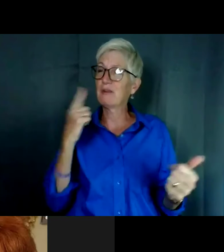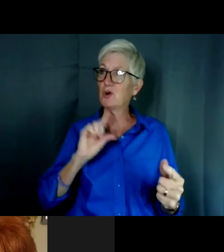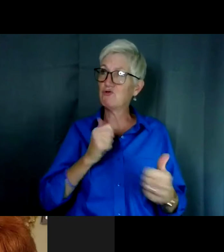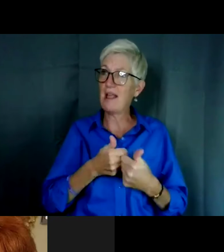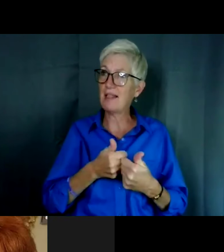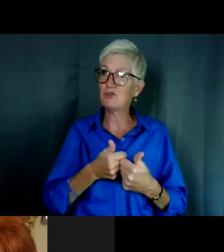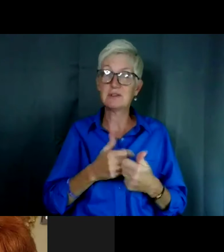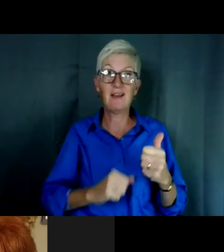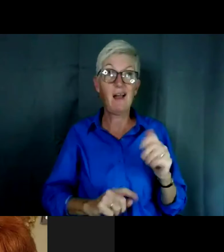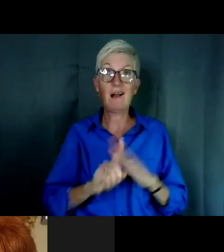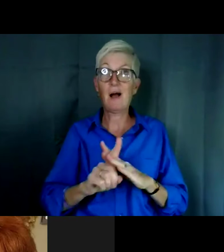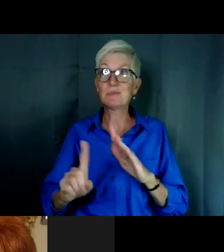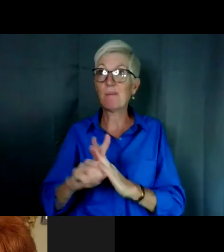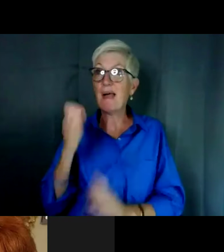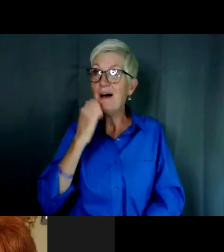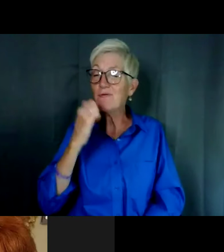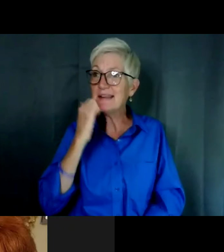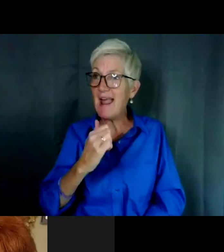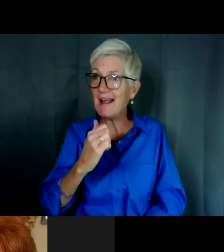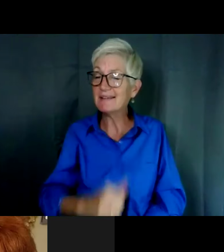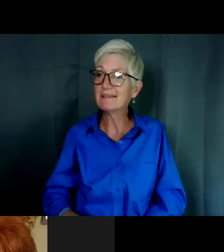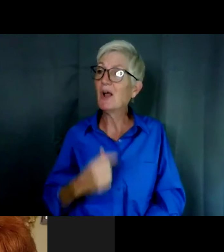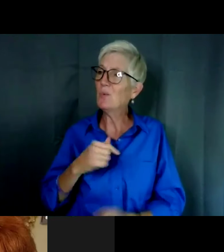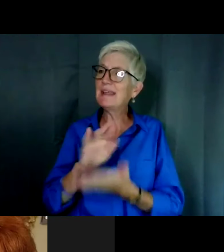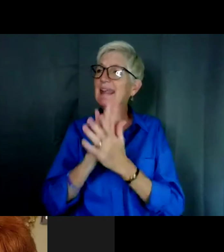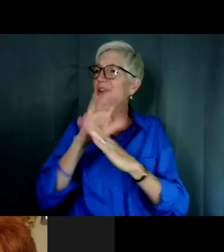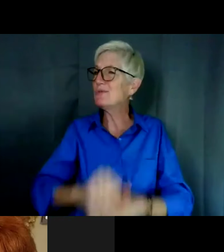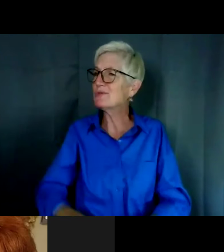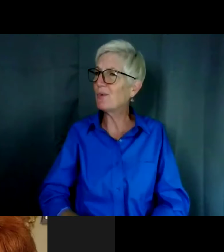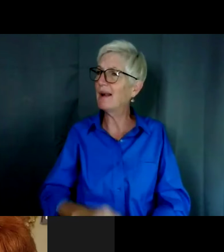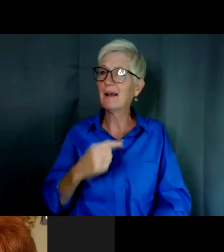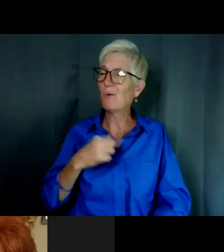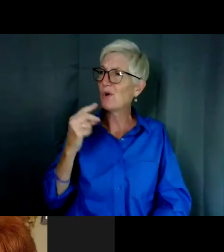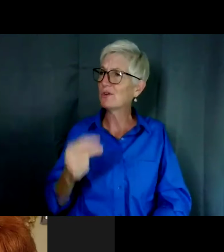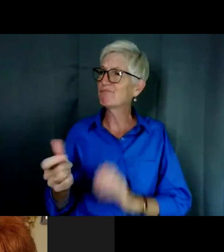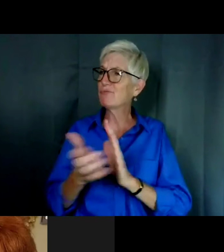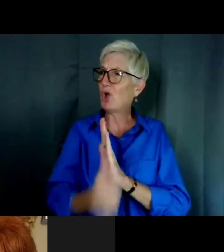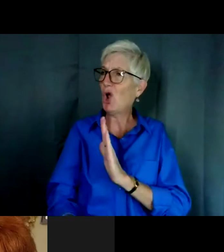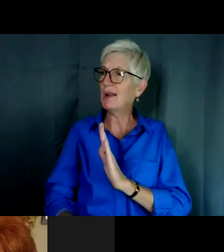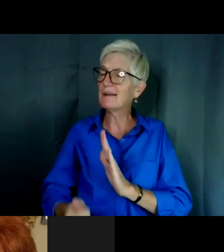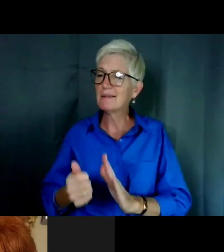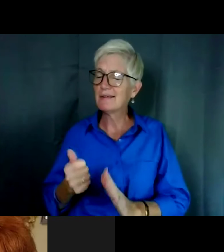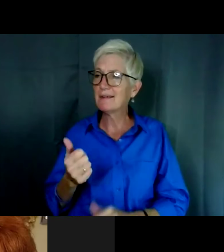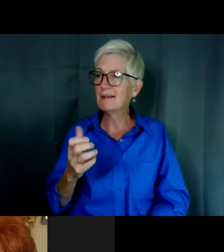they come up daily, so we get used to this and we're pretty quick, okay? And so you want